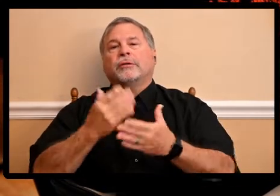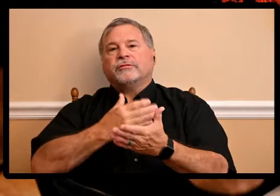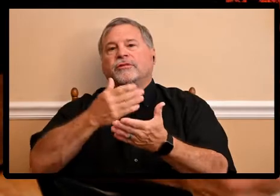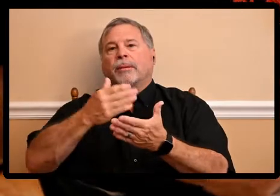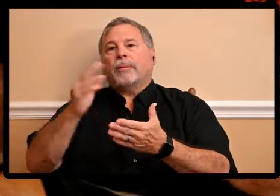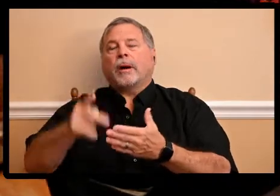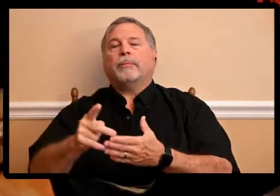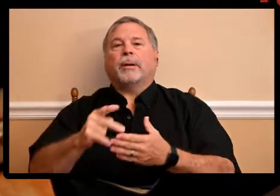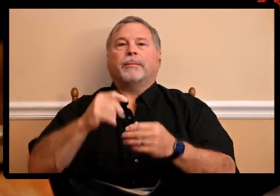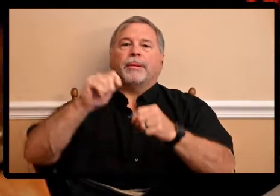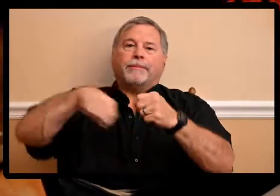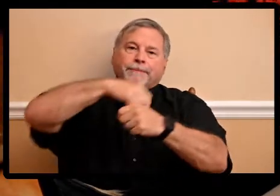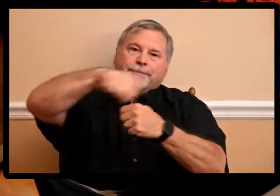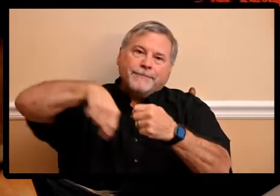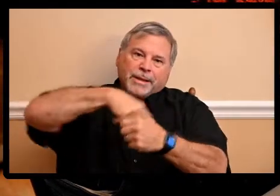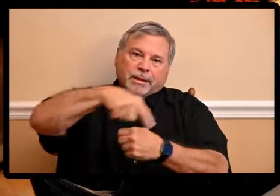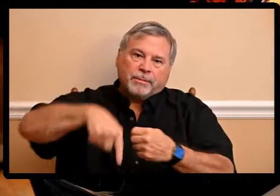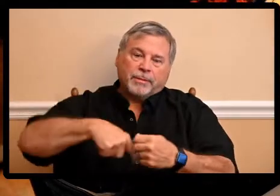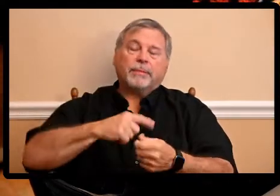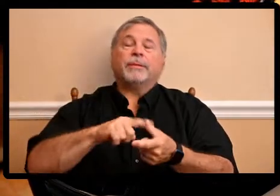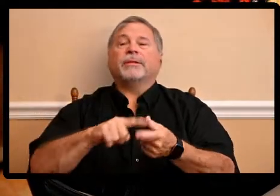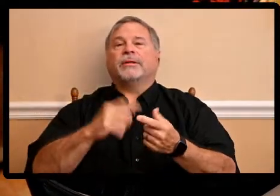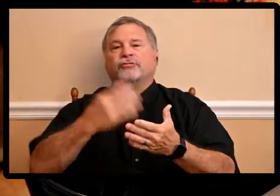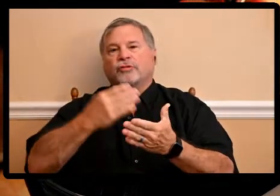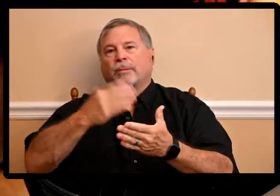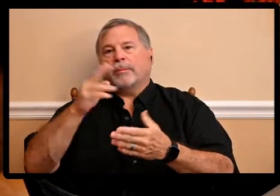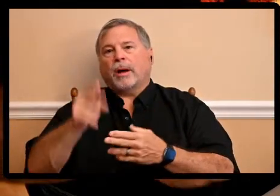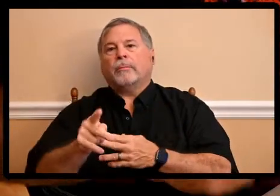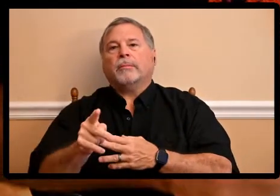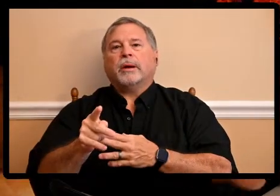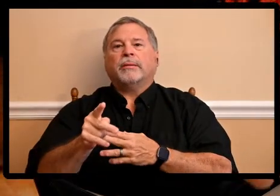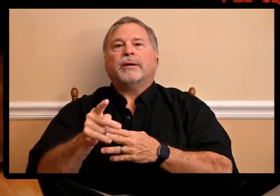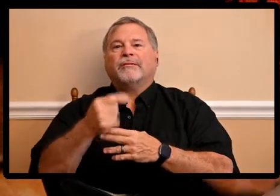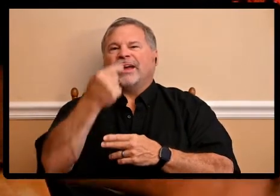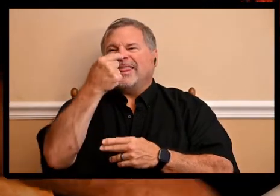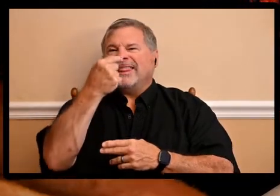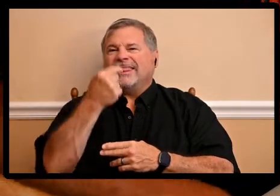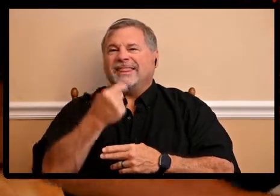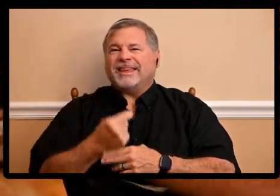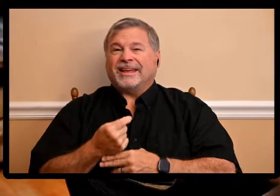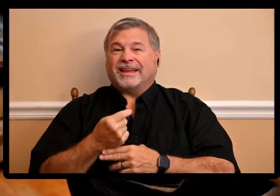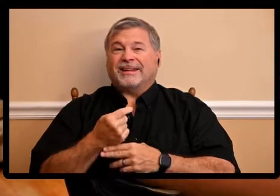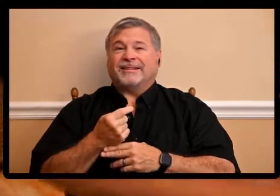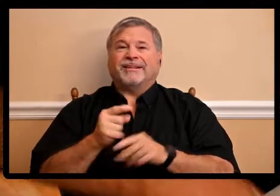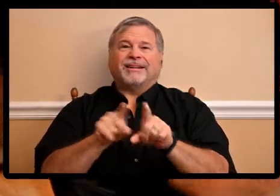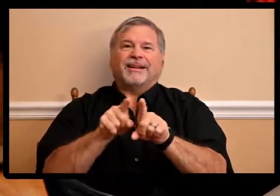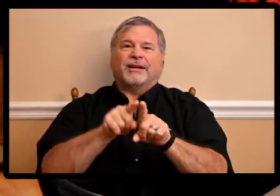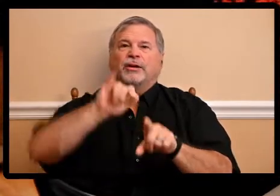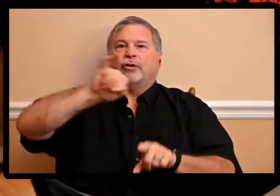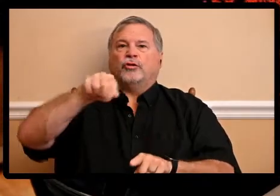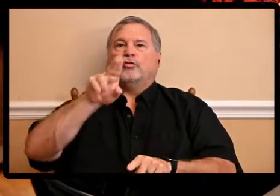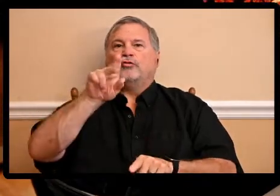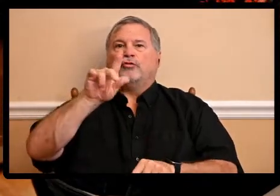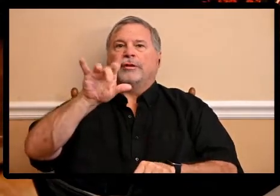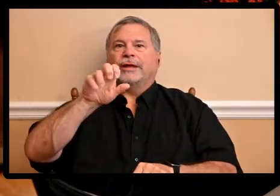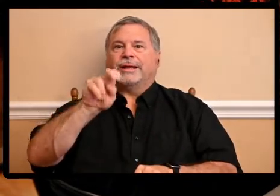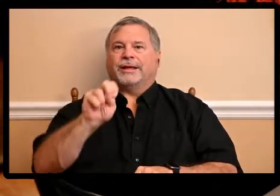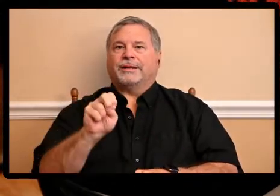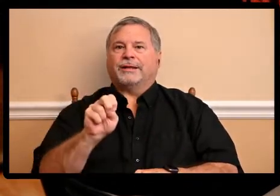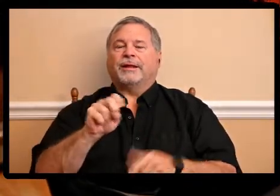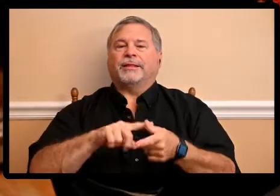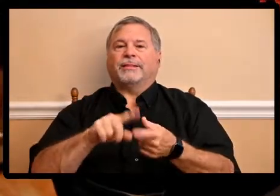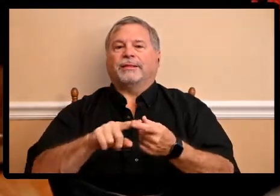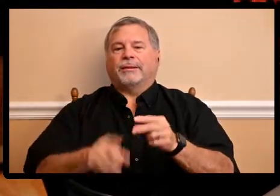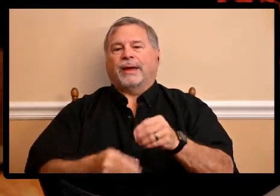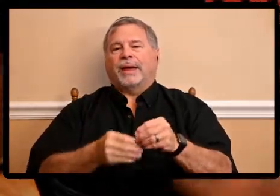them completely, and then you're going to chop them up very thin slices like a julienne. And once we're done with that, we'll put them in a bowl